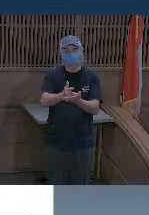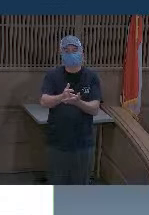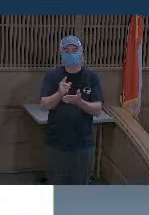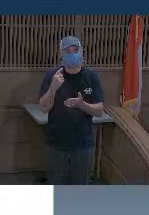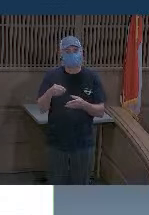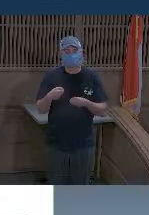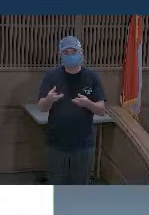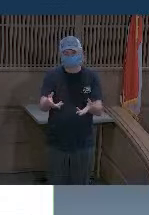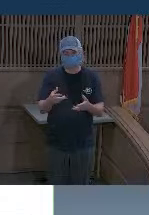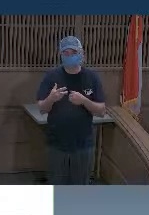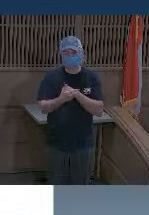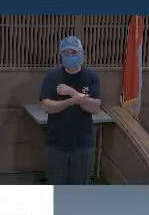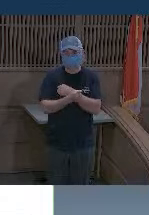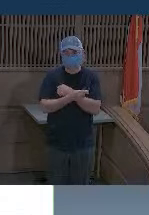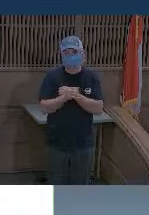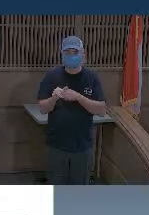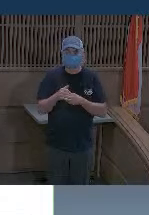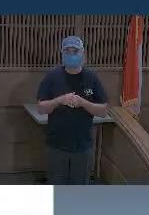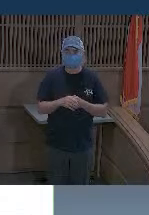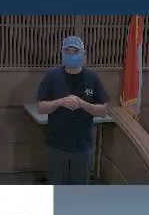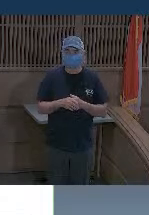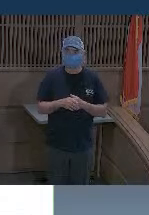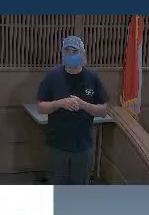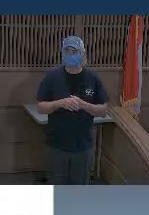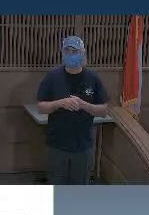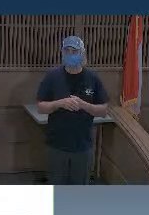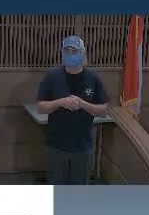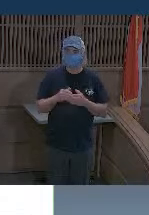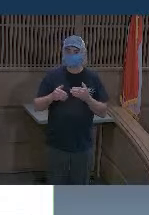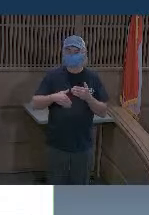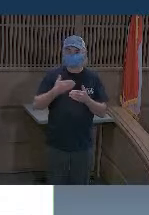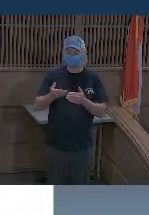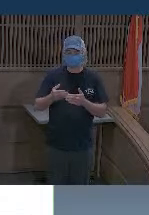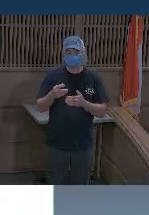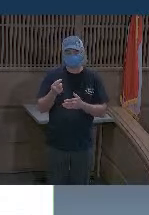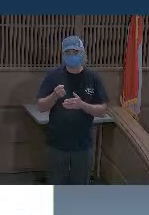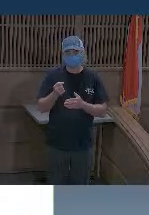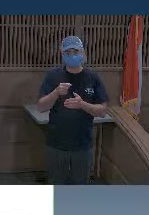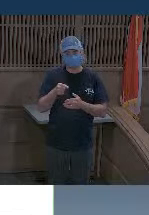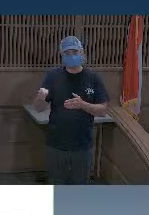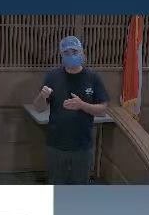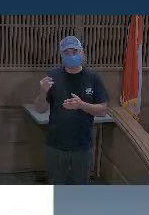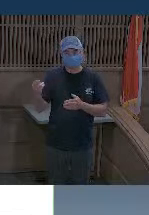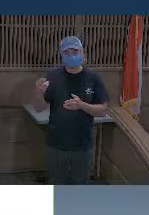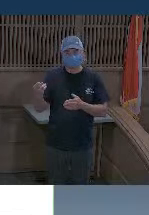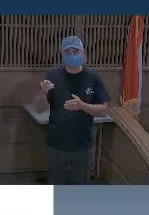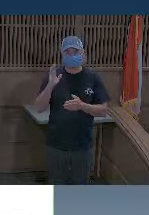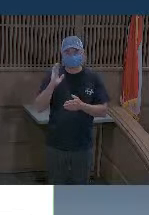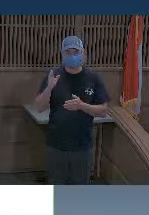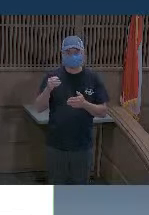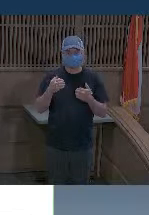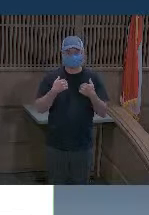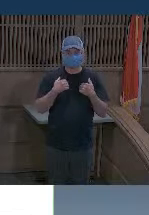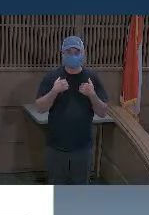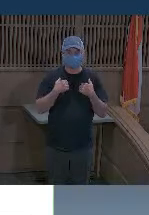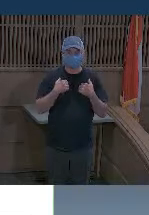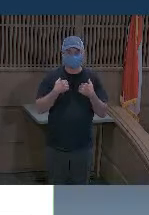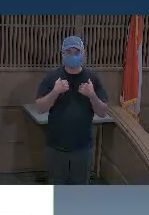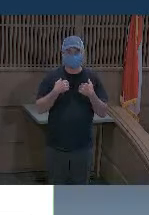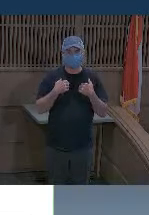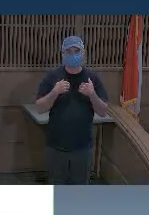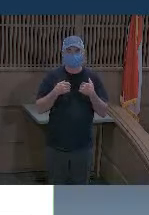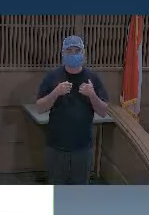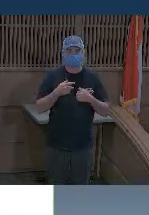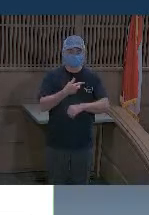received the Moderna and Johnson & Johnson vaccinations. Next Tuesday through Thursday, we will hold and operate a mass vaccination site in